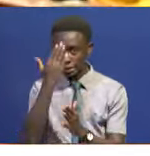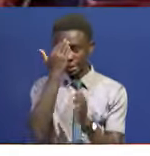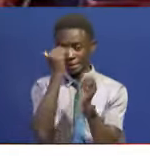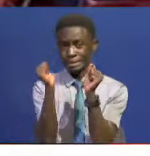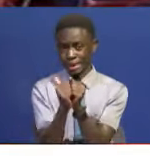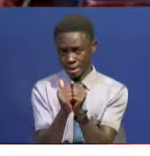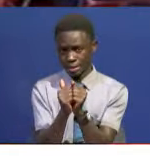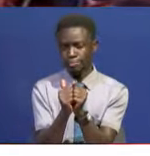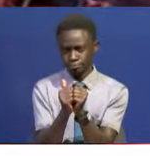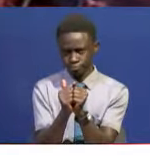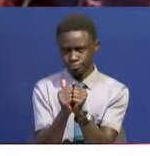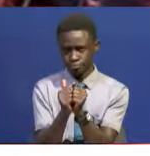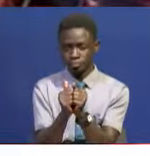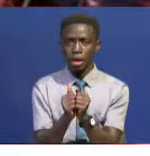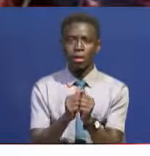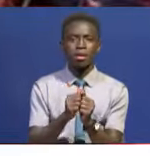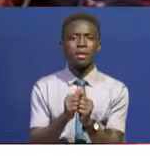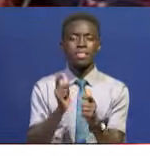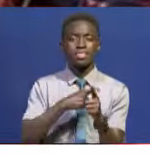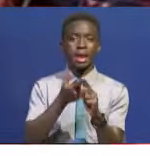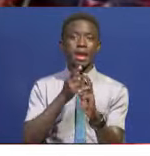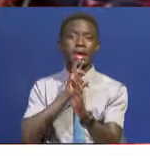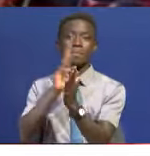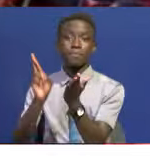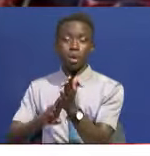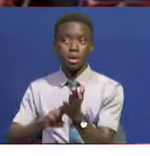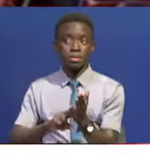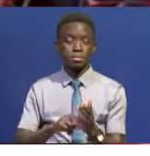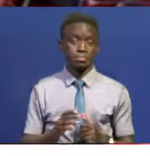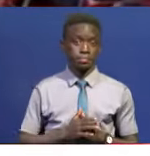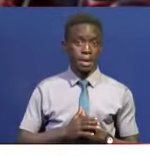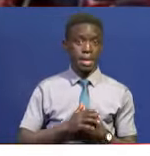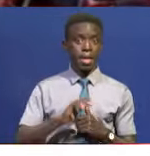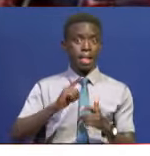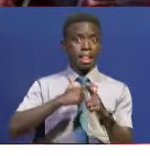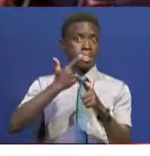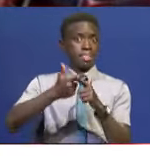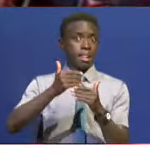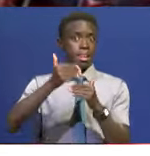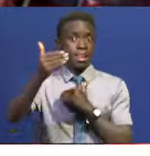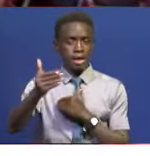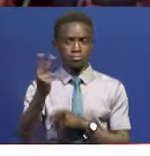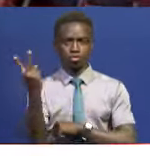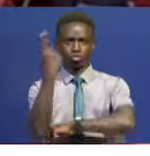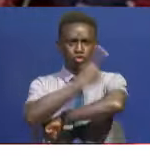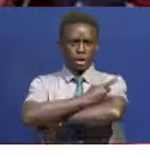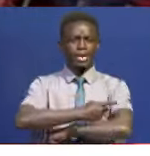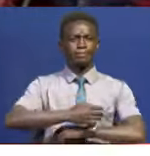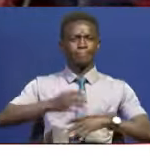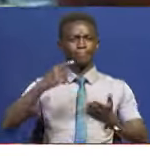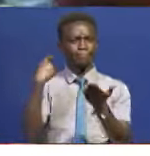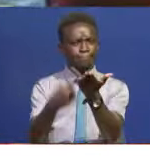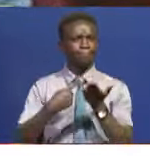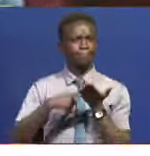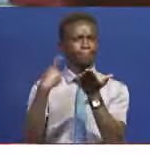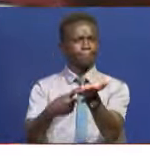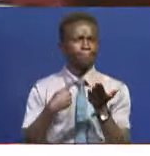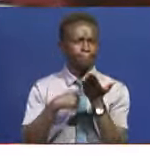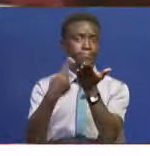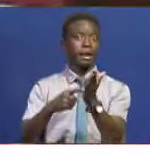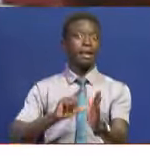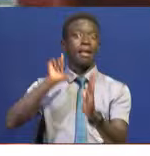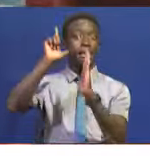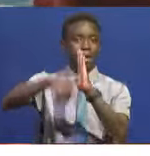A plenary hearing will last for 2 days, and senators will deliver their verdict thereafter. This comes amidst calls for the